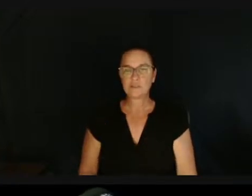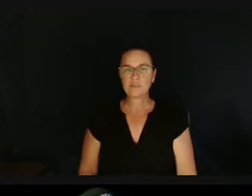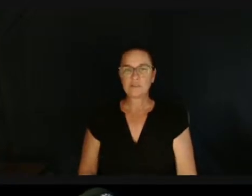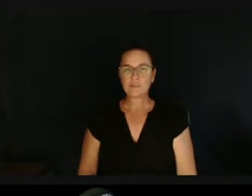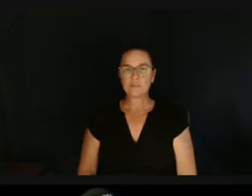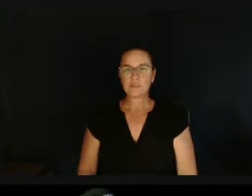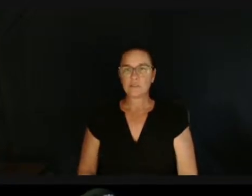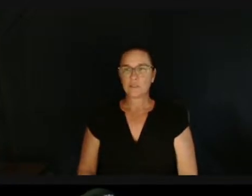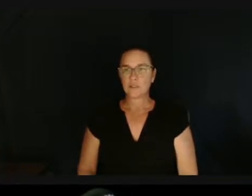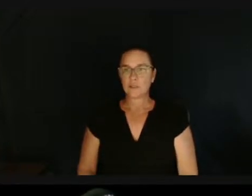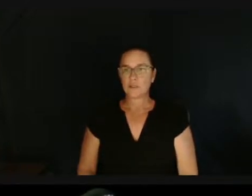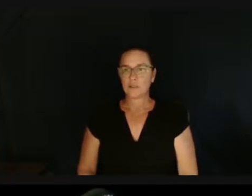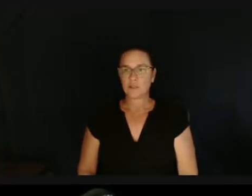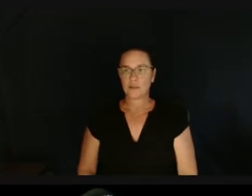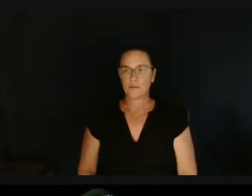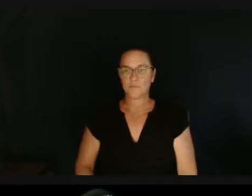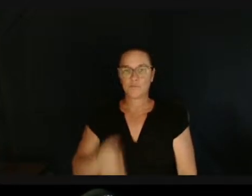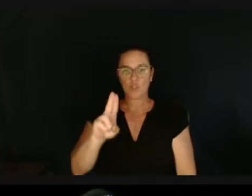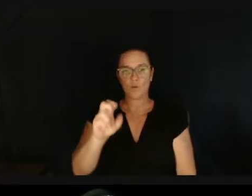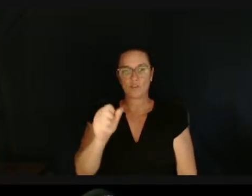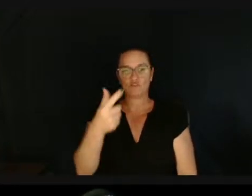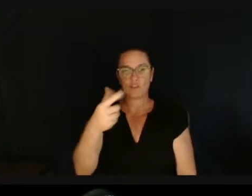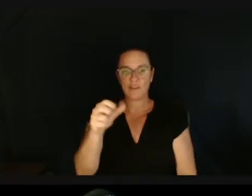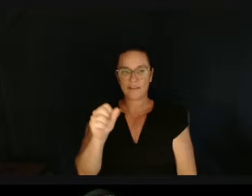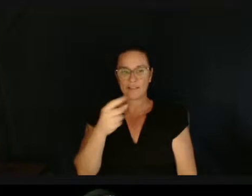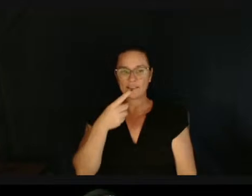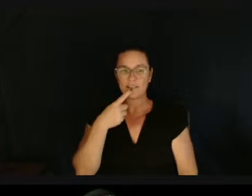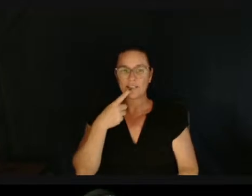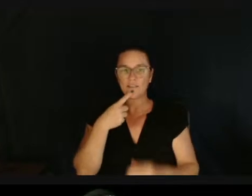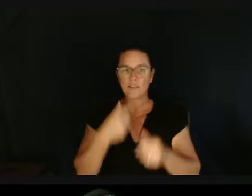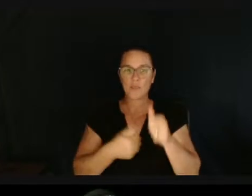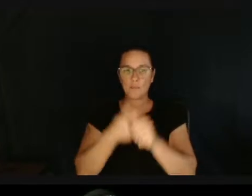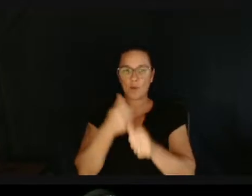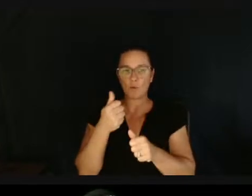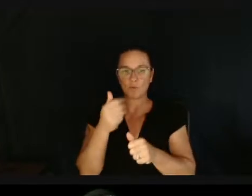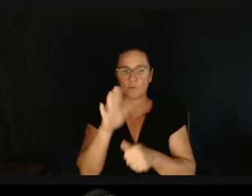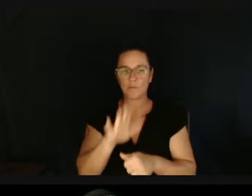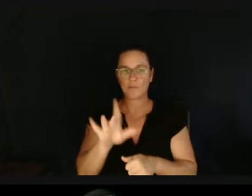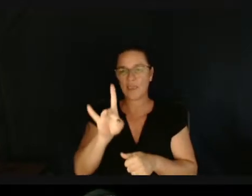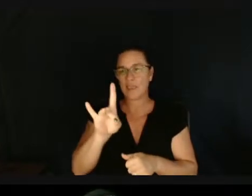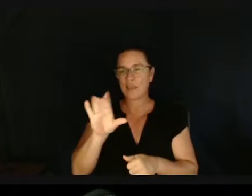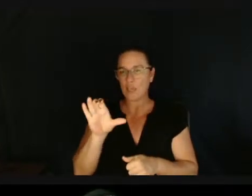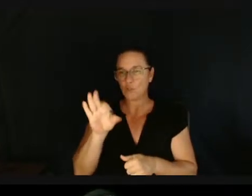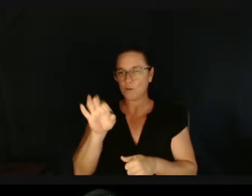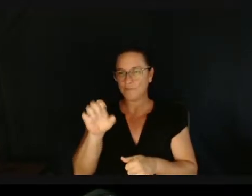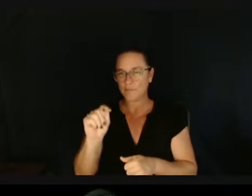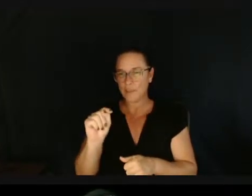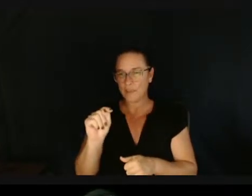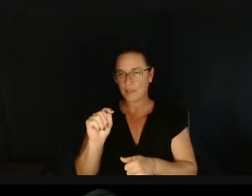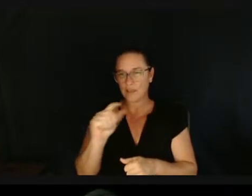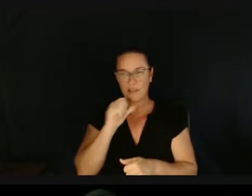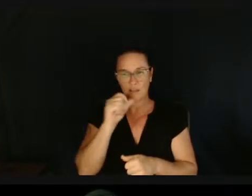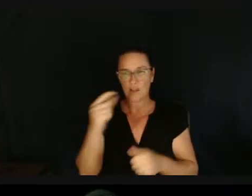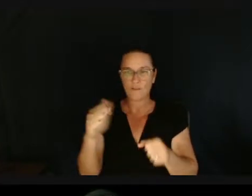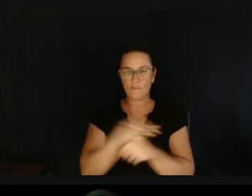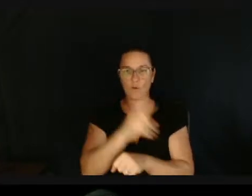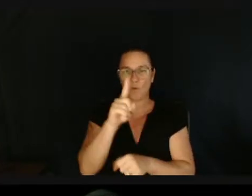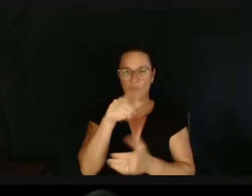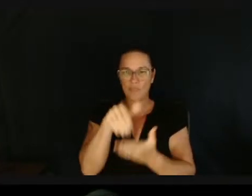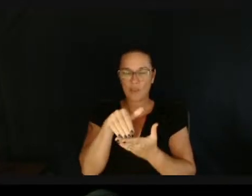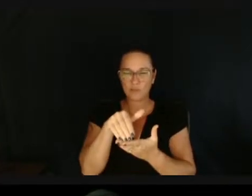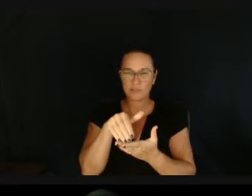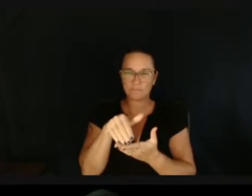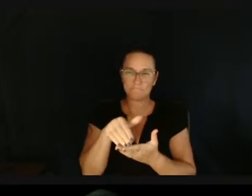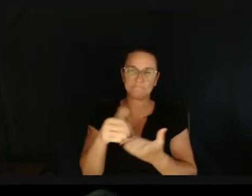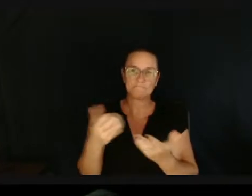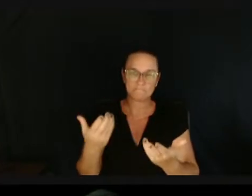So the USGS is saying that the highest fountains here might have been 800 feet, not 1,000. That might be all the difference you see right